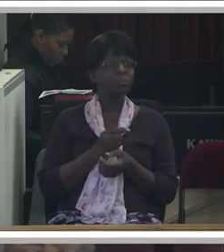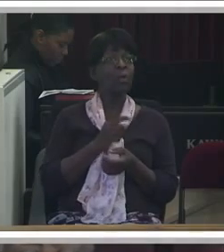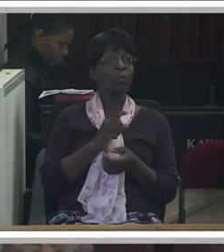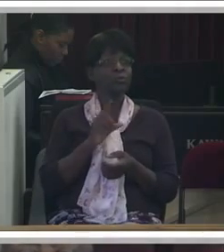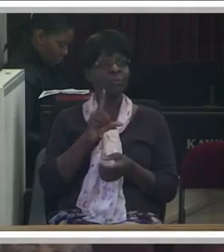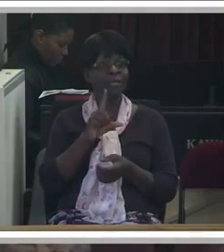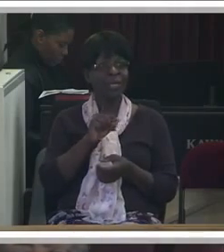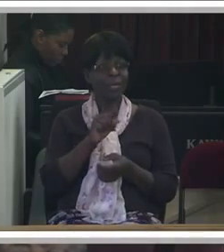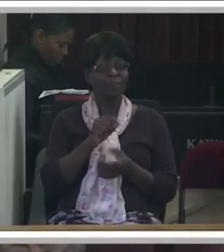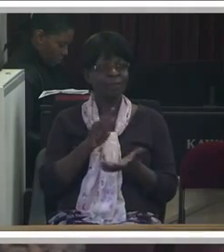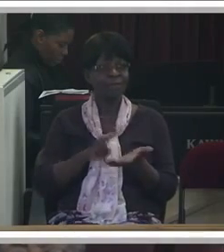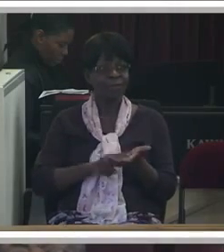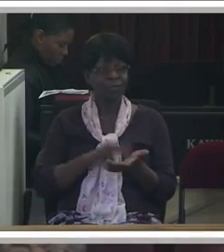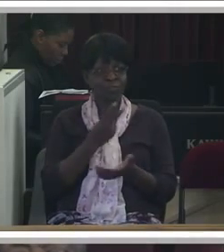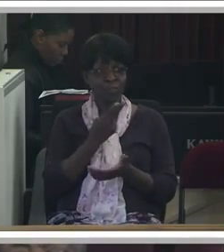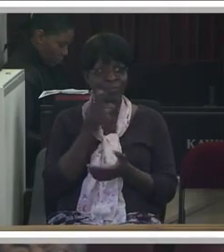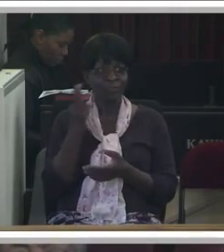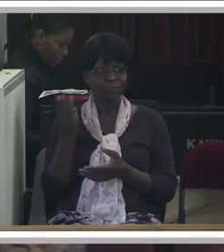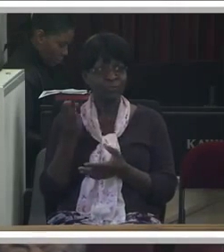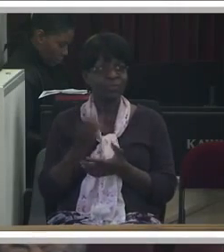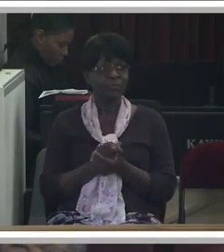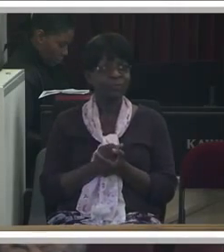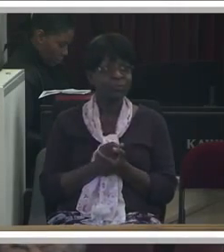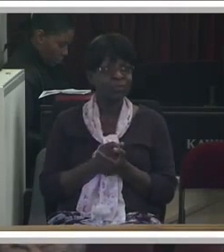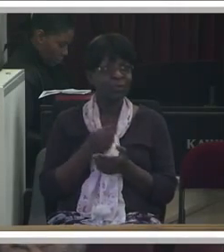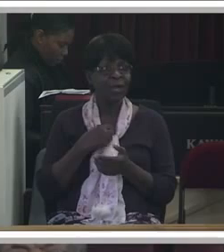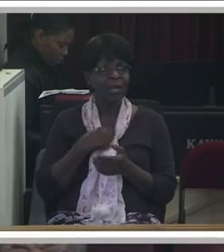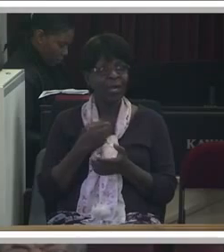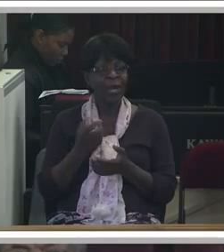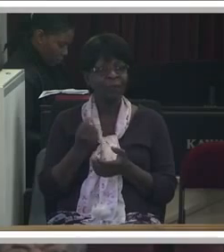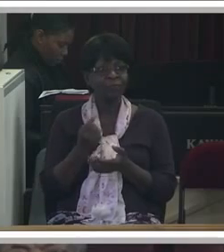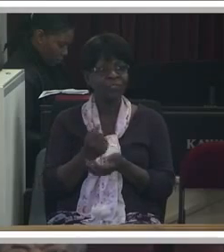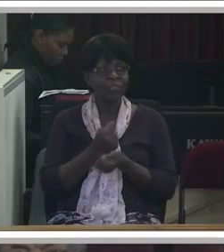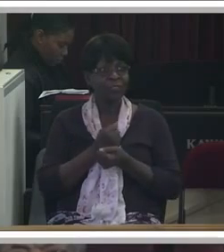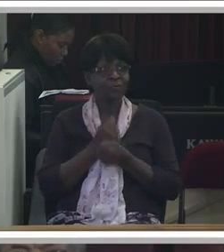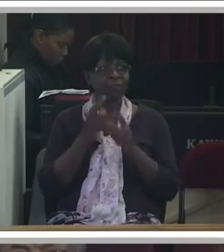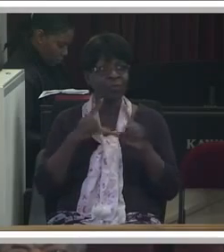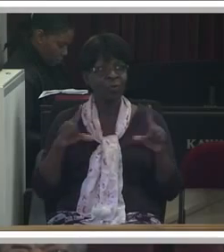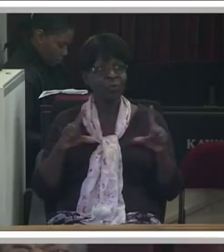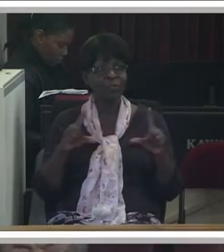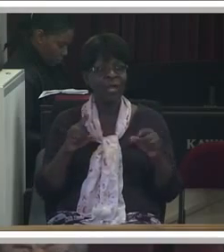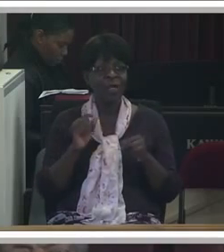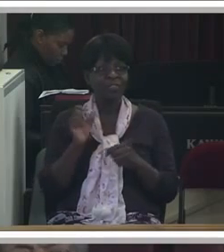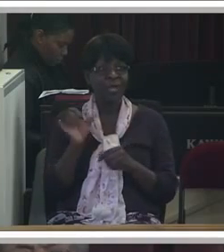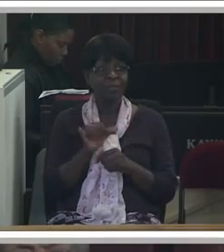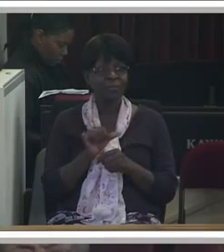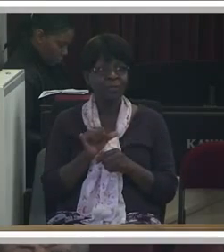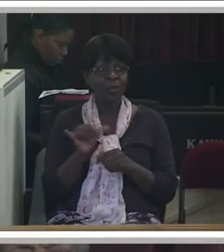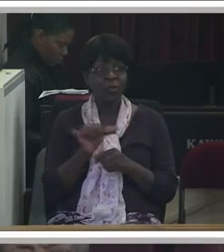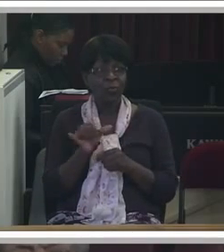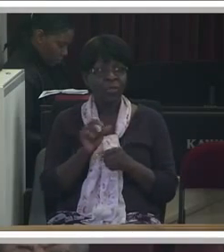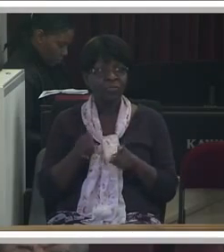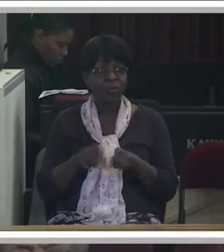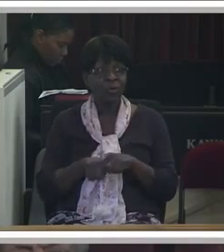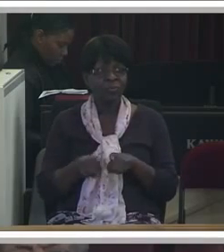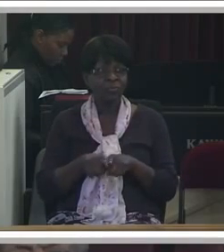For I have received of the Lord that which also I delivered